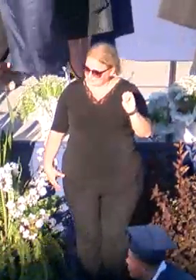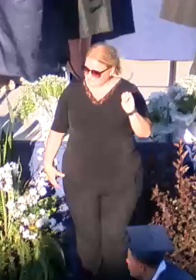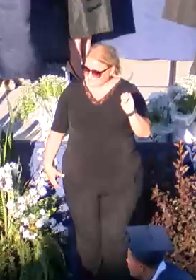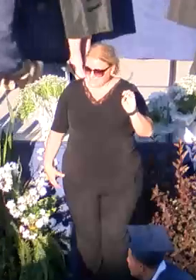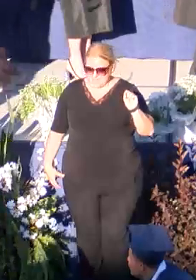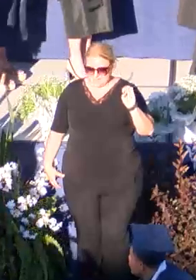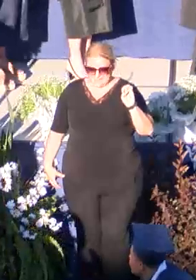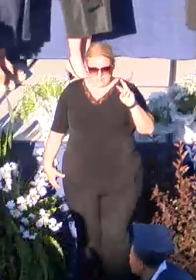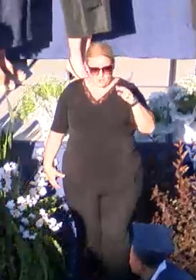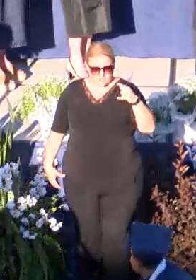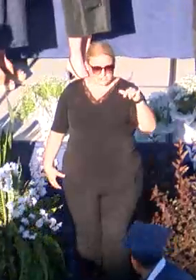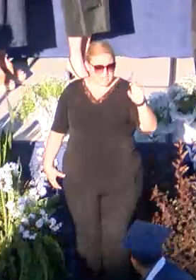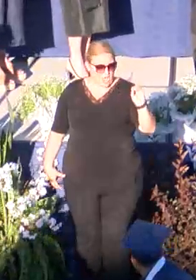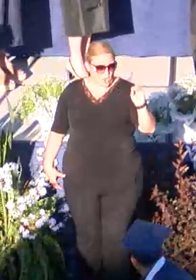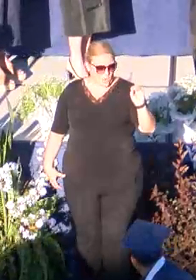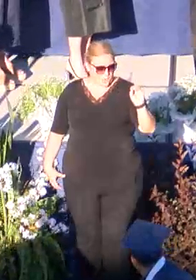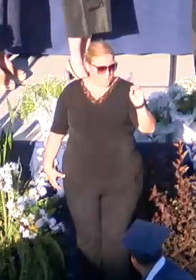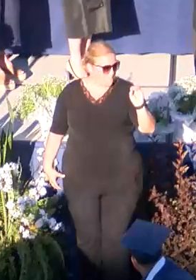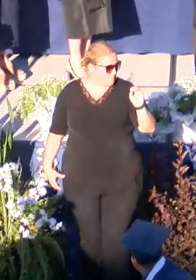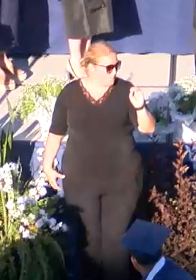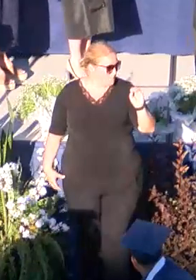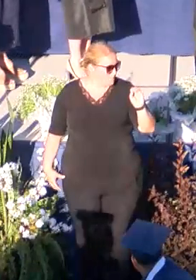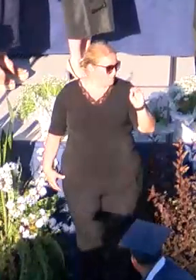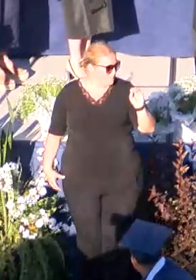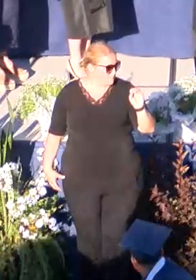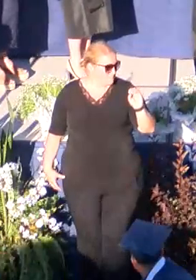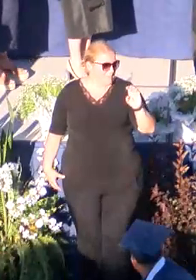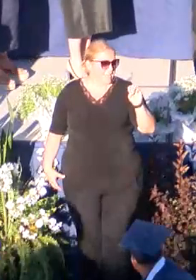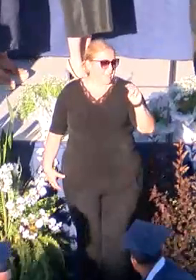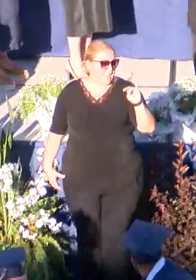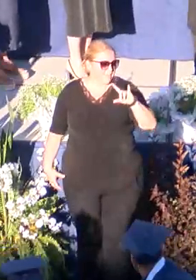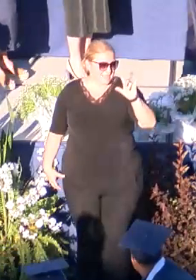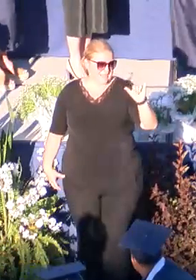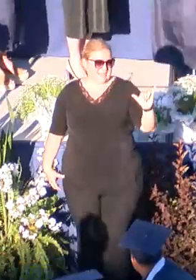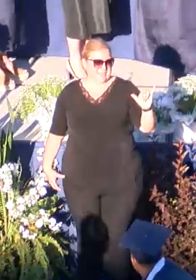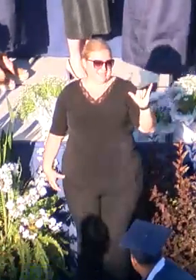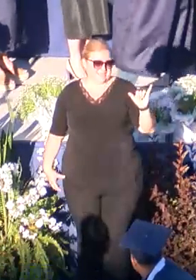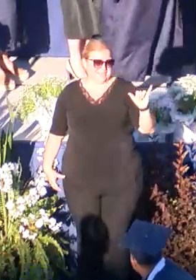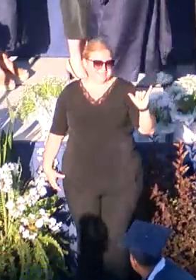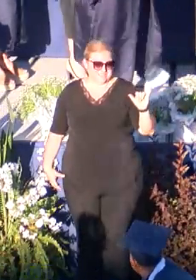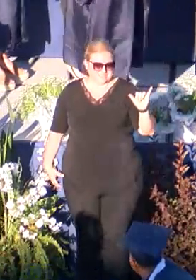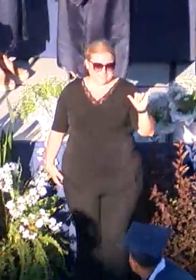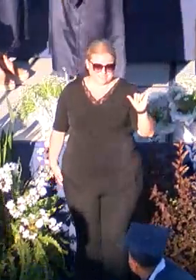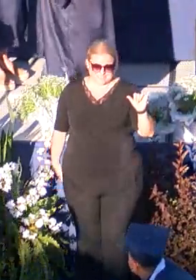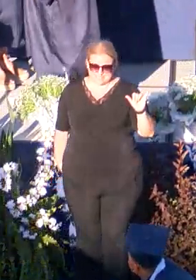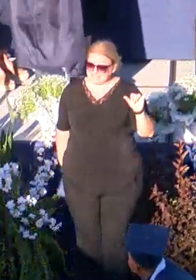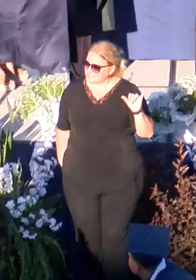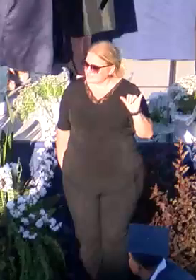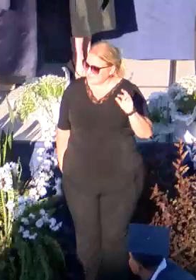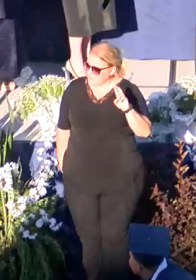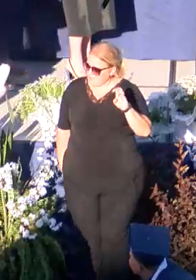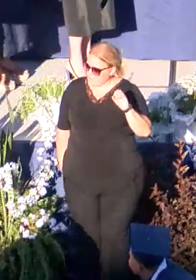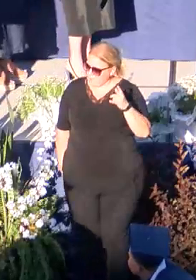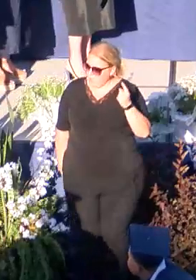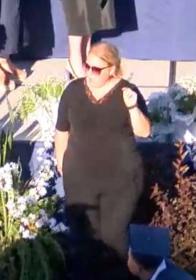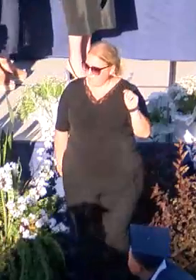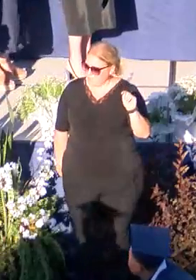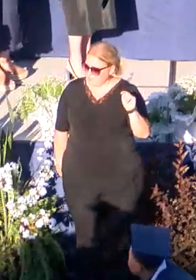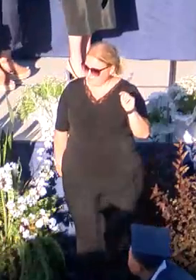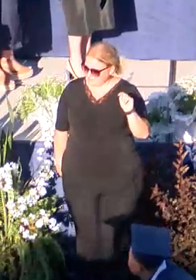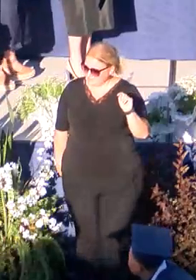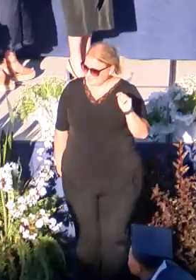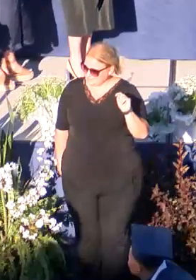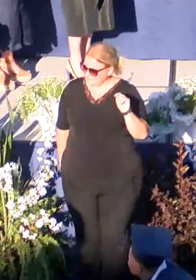Sergio Armando Sanchez. Emily Garcia Rangel. Robert Ivan